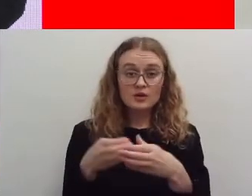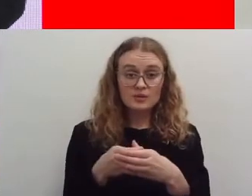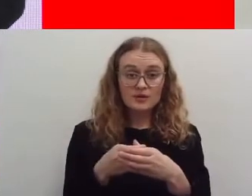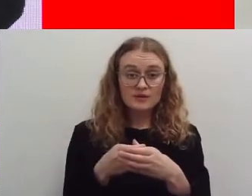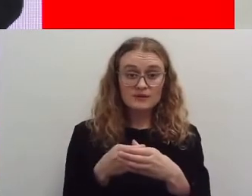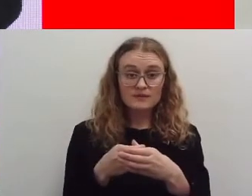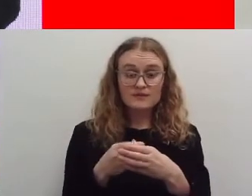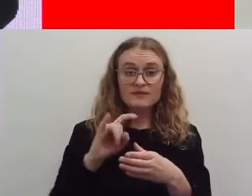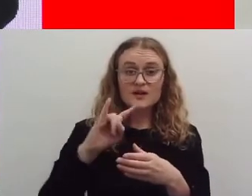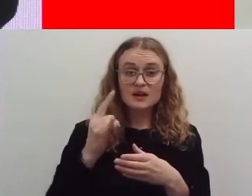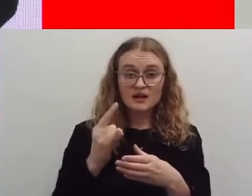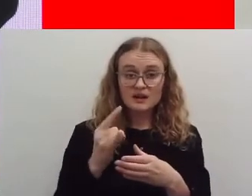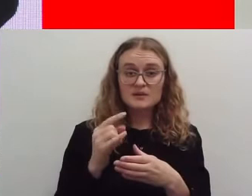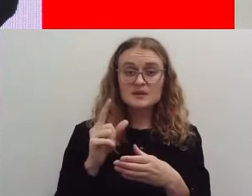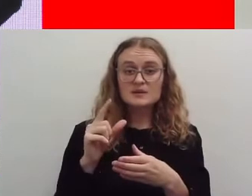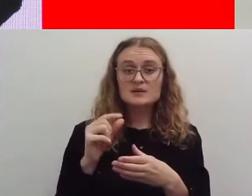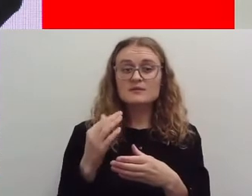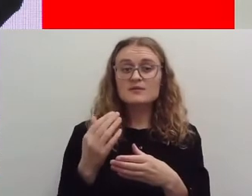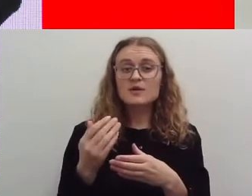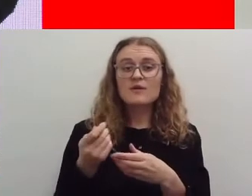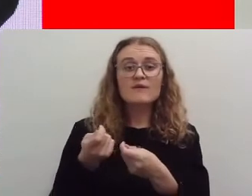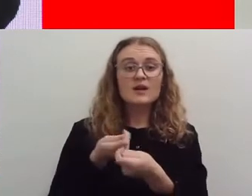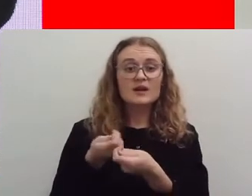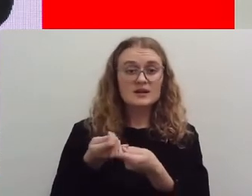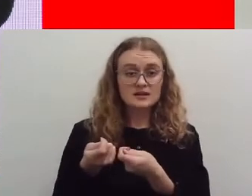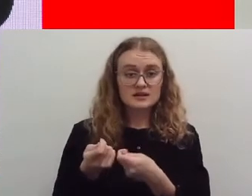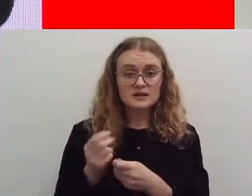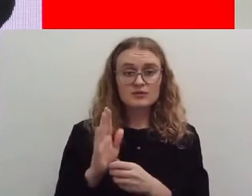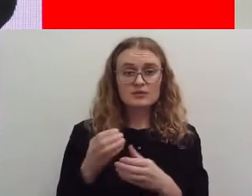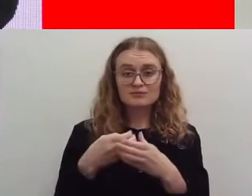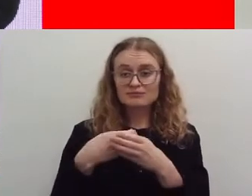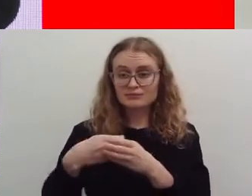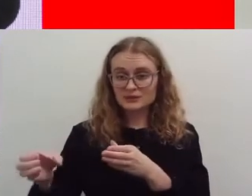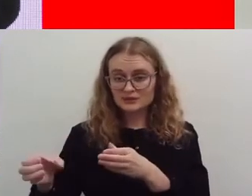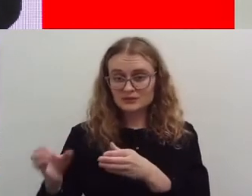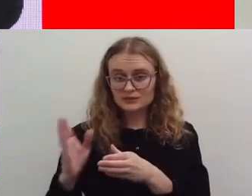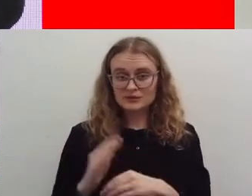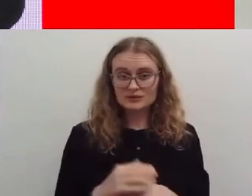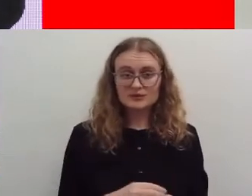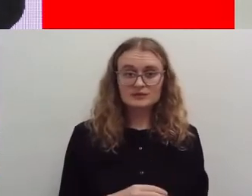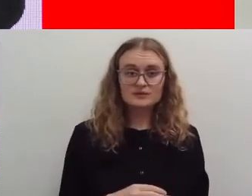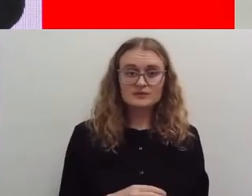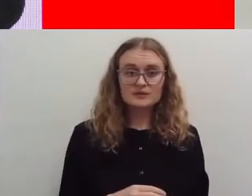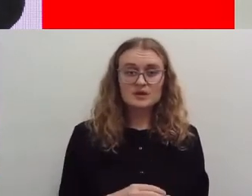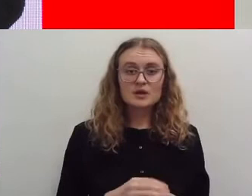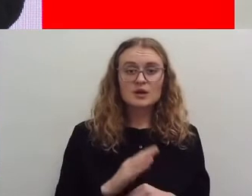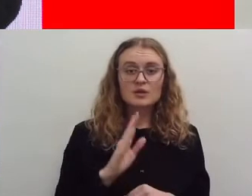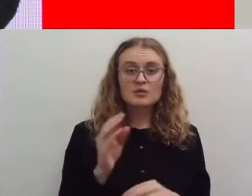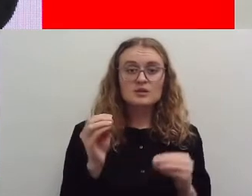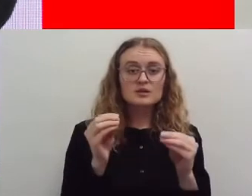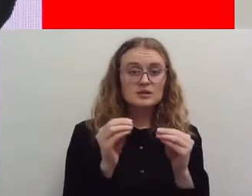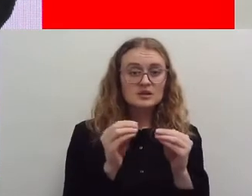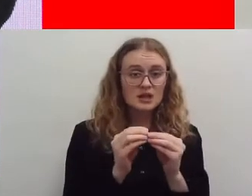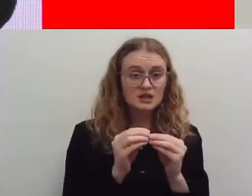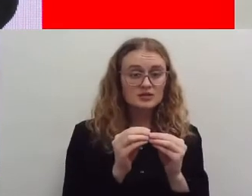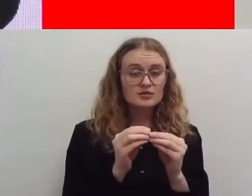would like to greet you with a 10 minutes break in the lobby outside, and see, even on the first floor, you could